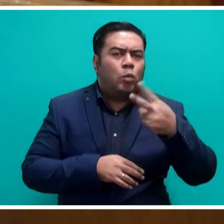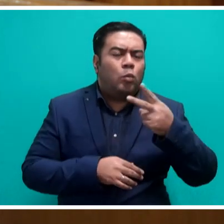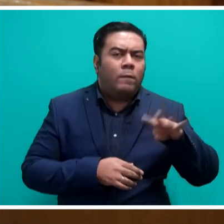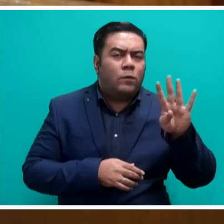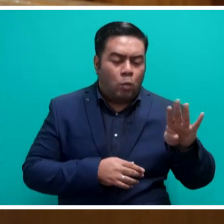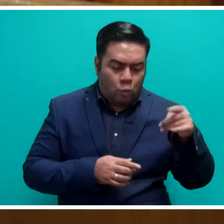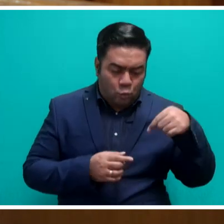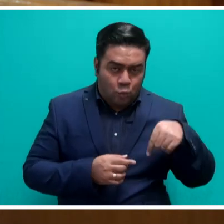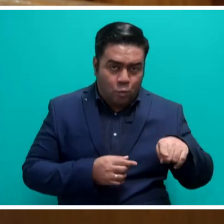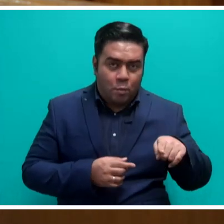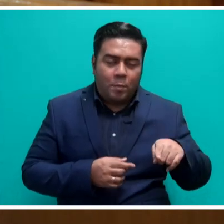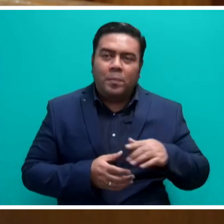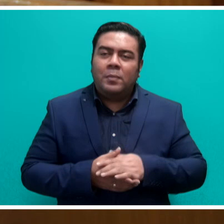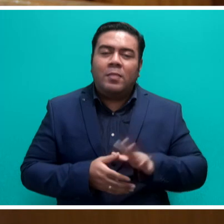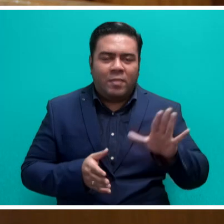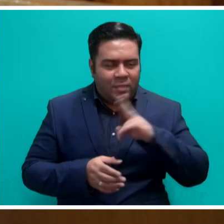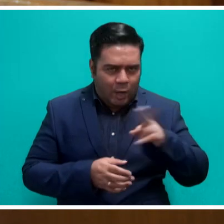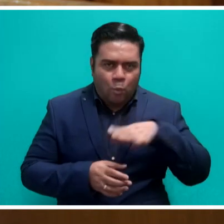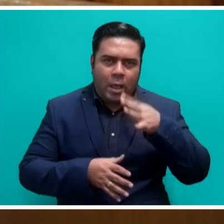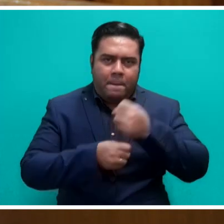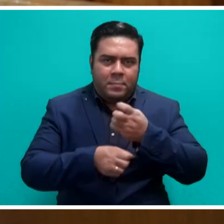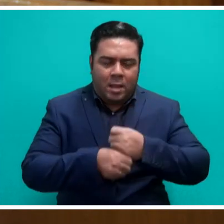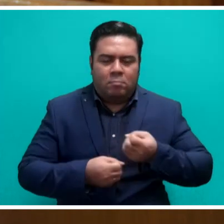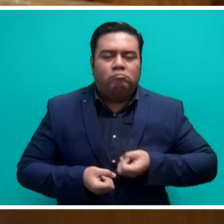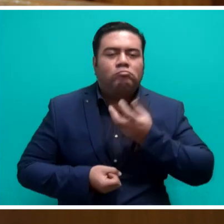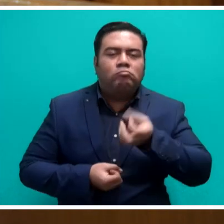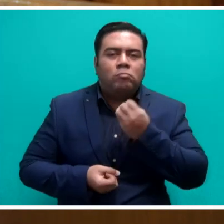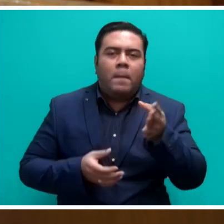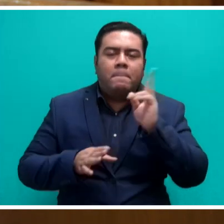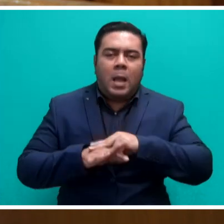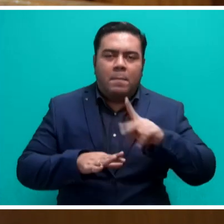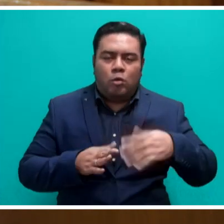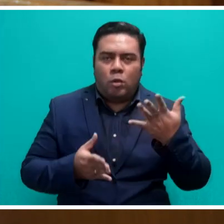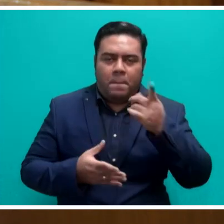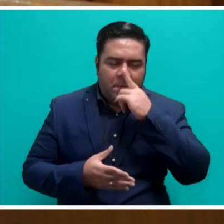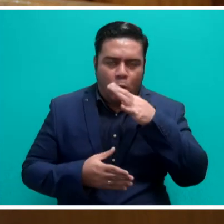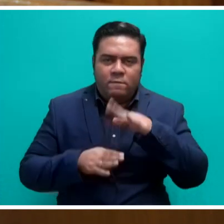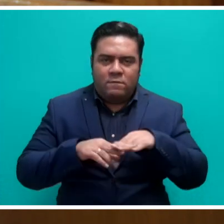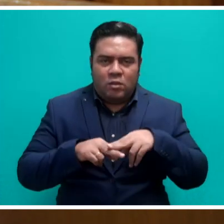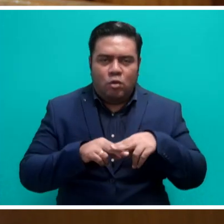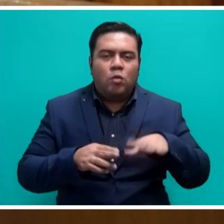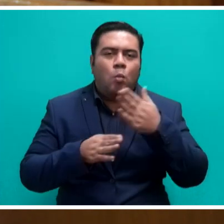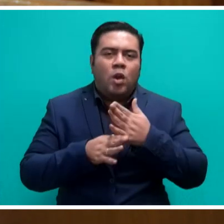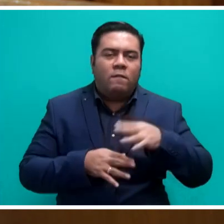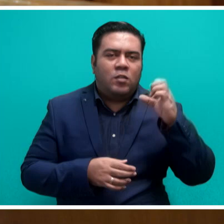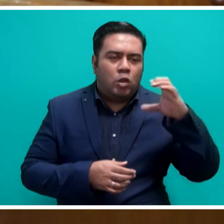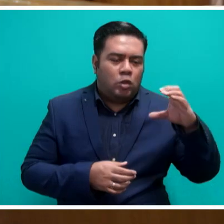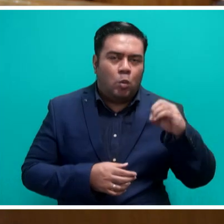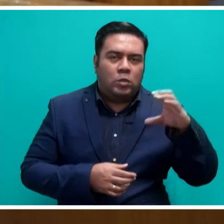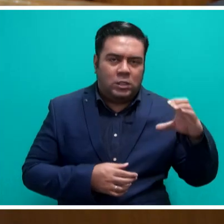and thereafter I will update Parliament and the people of Fiji on the work of the Commission. I thank you.